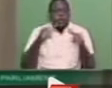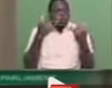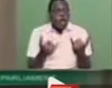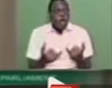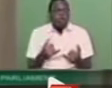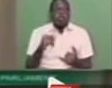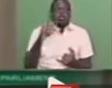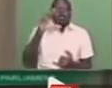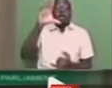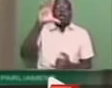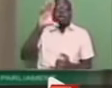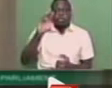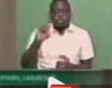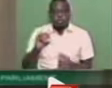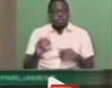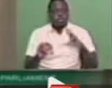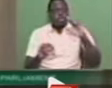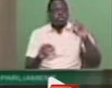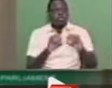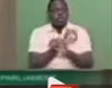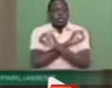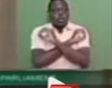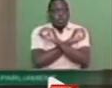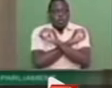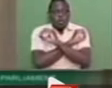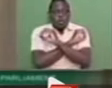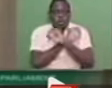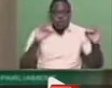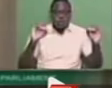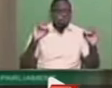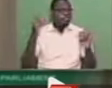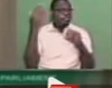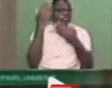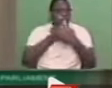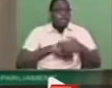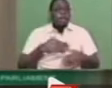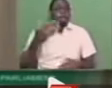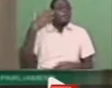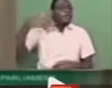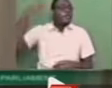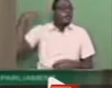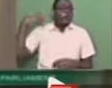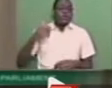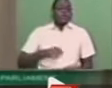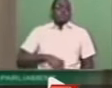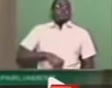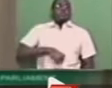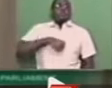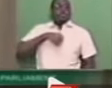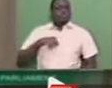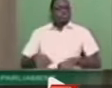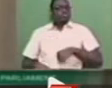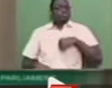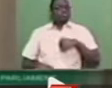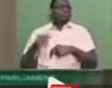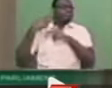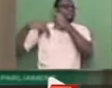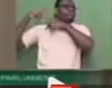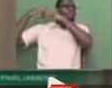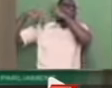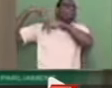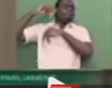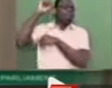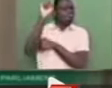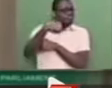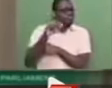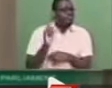proud piece of history of Trinidad and Tobago, the lights were extinguished